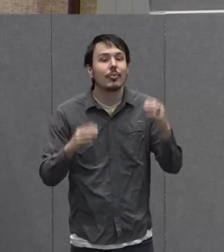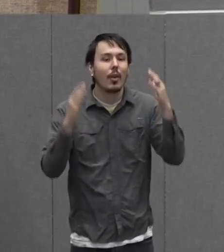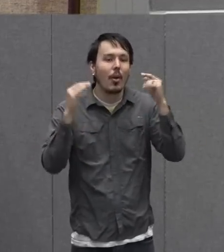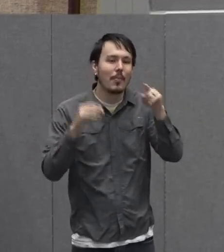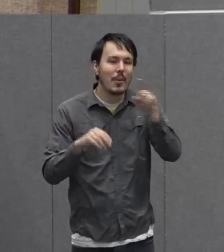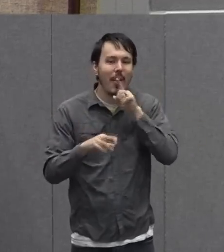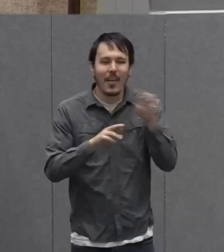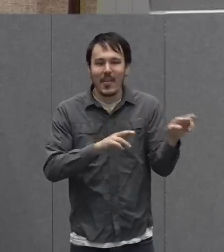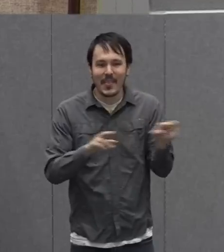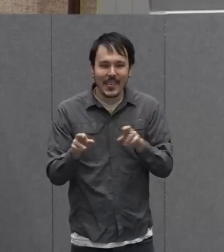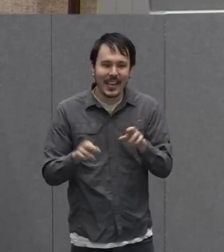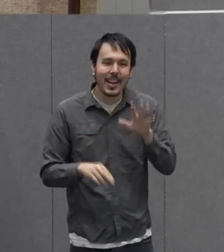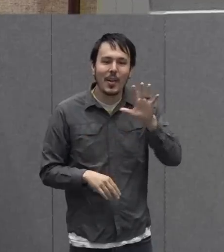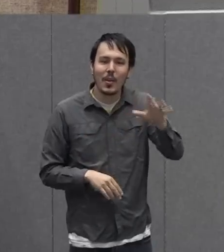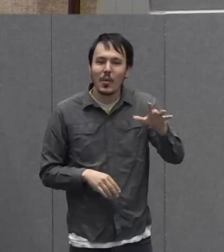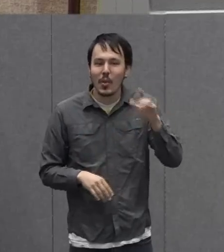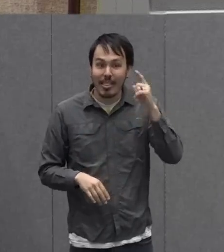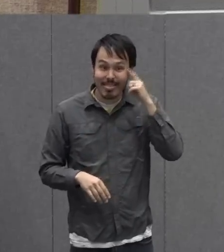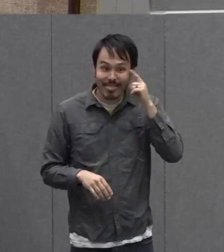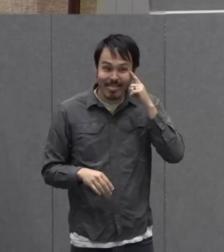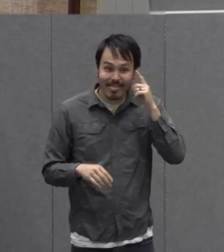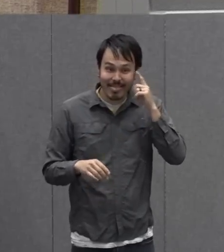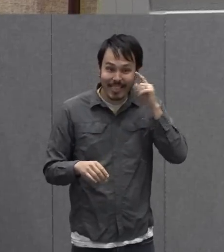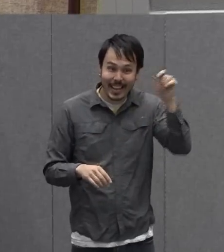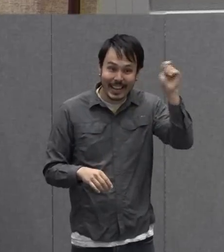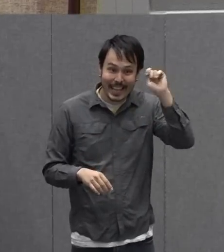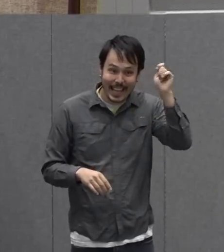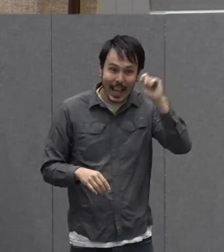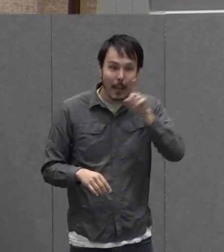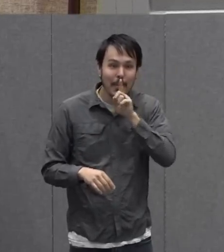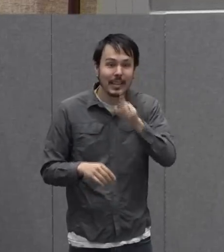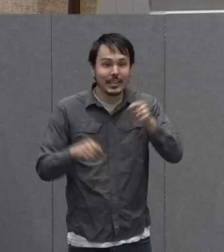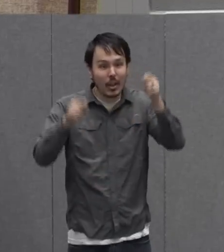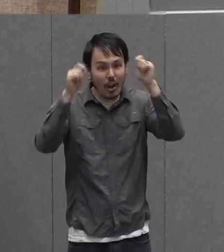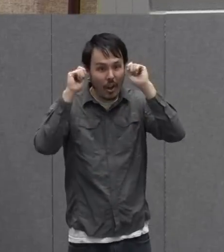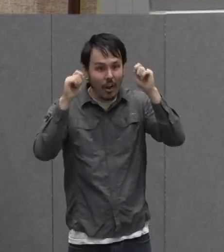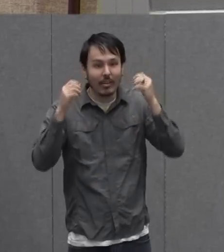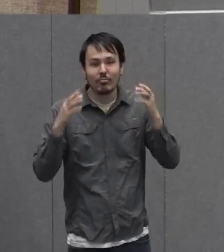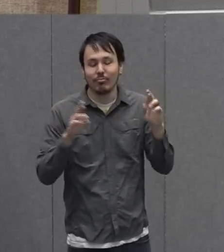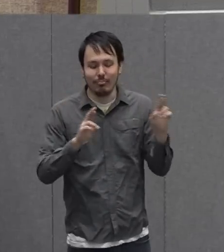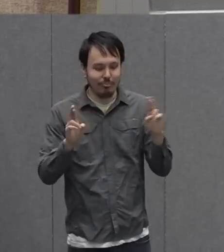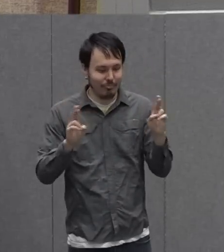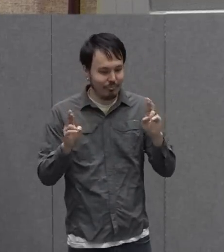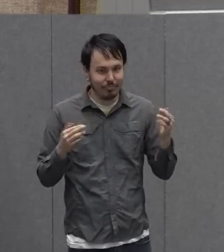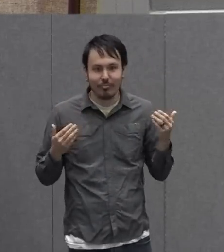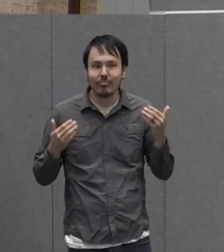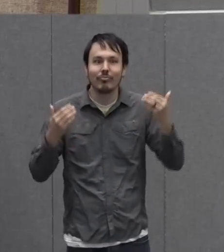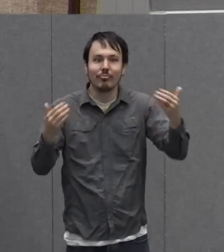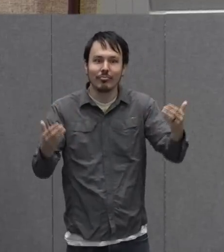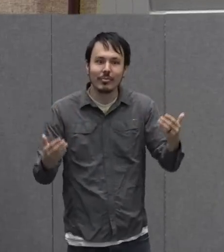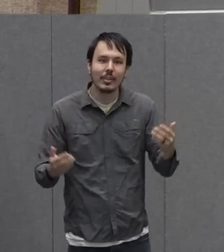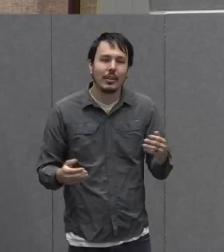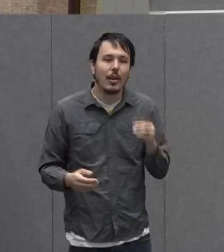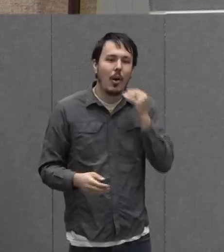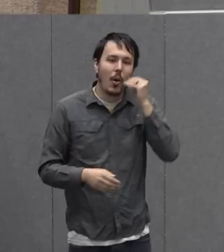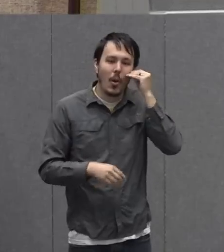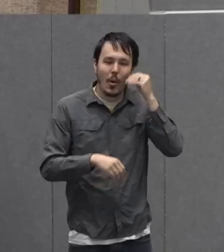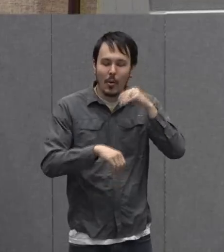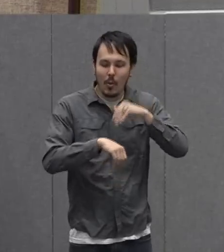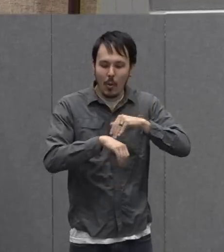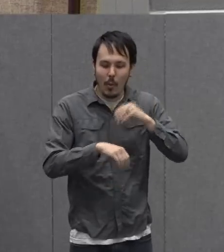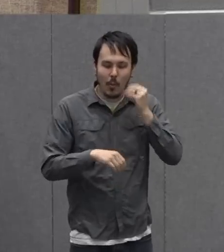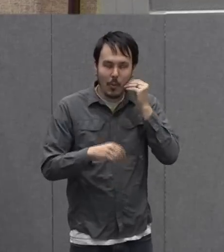are ready, that you have your thinking caps on. And so let's get ready, set, go for another morning at Home with